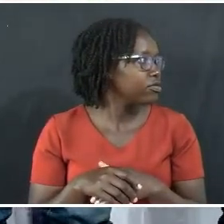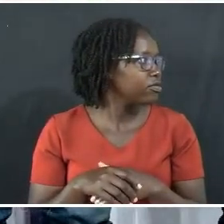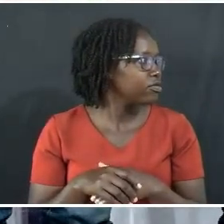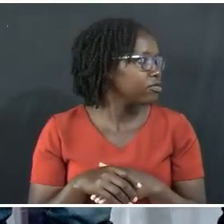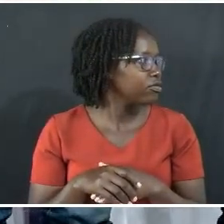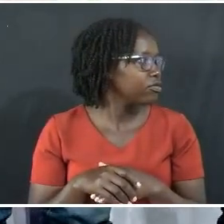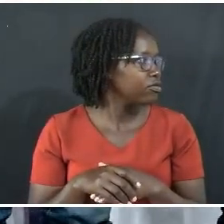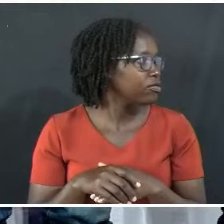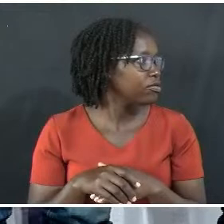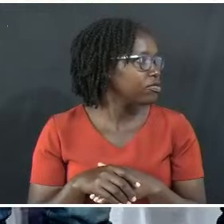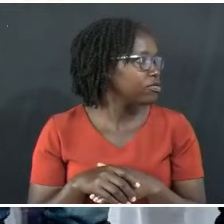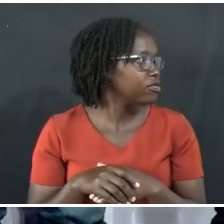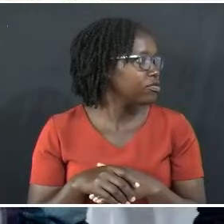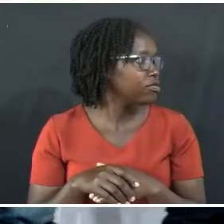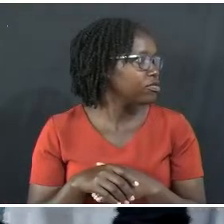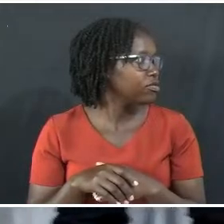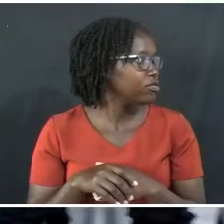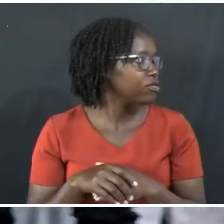Well done.